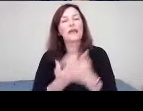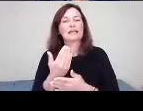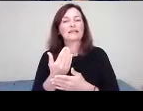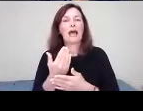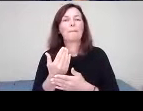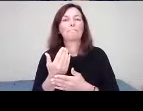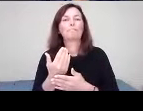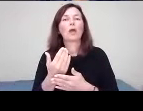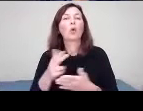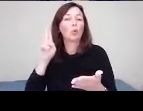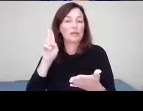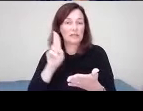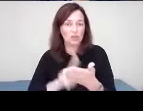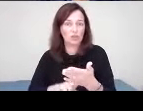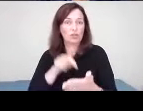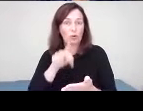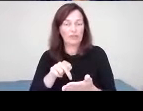the change in the world.